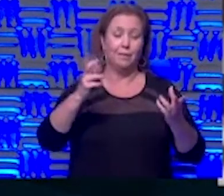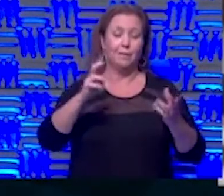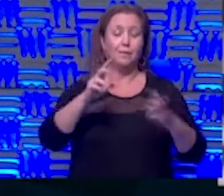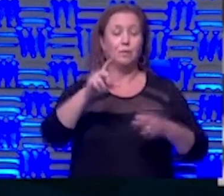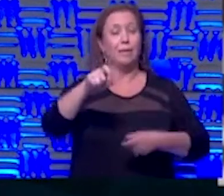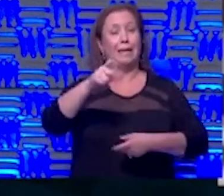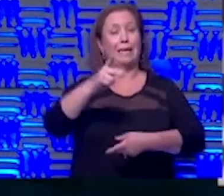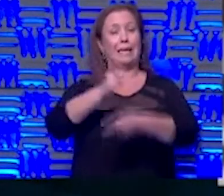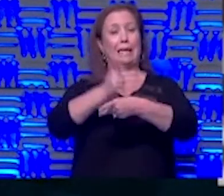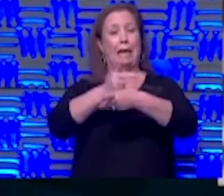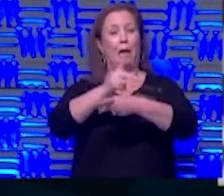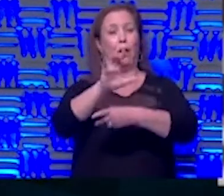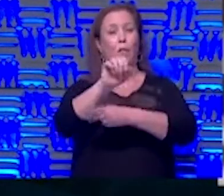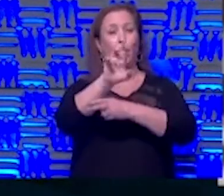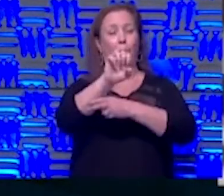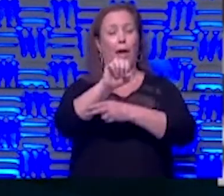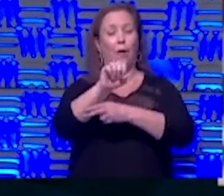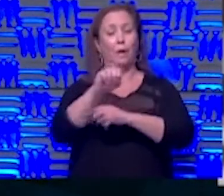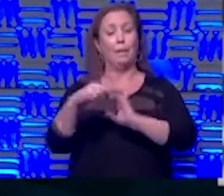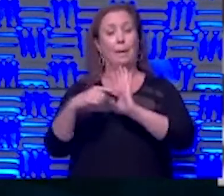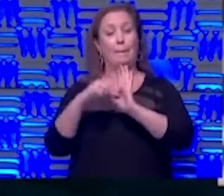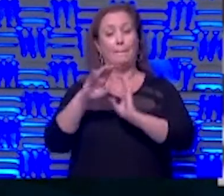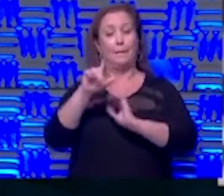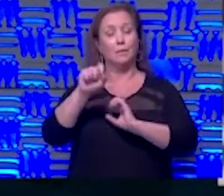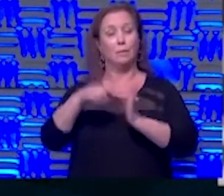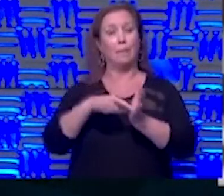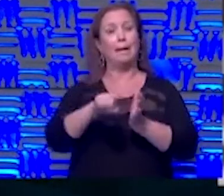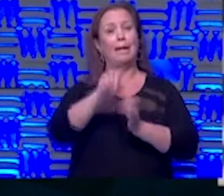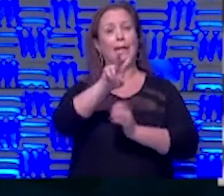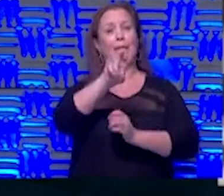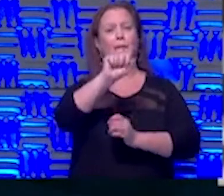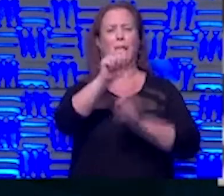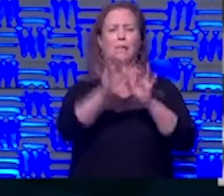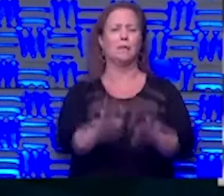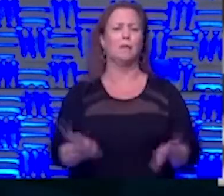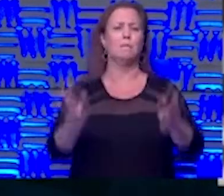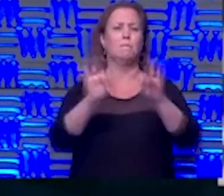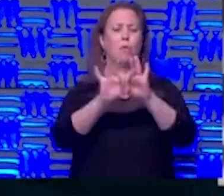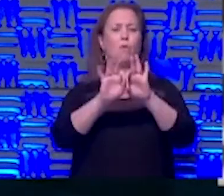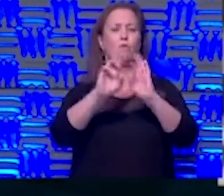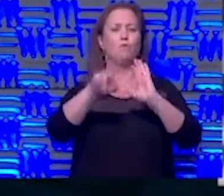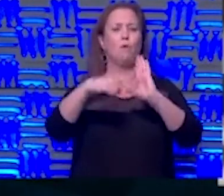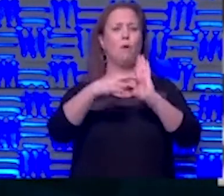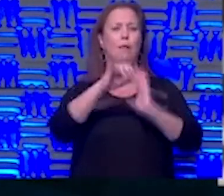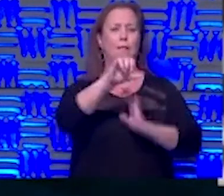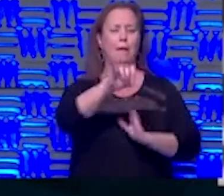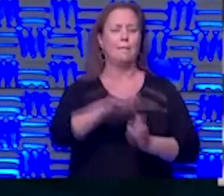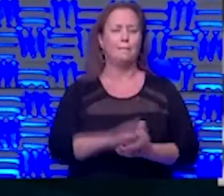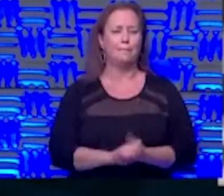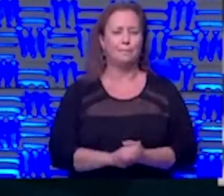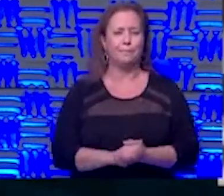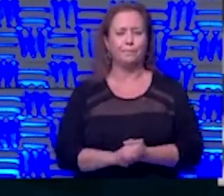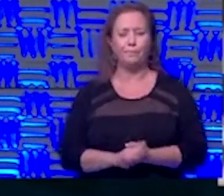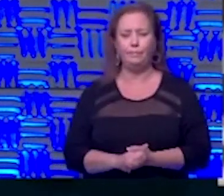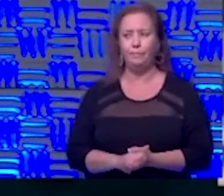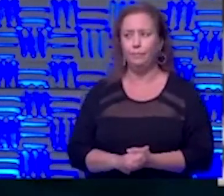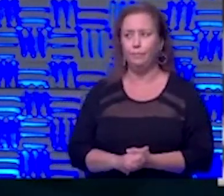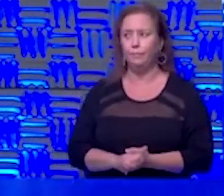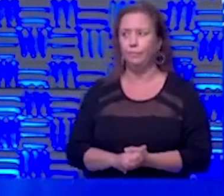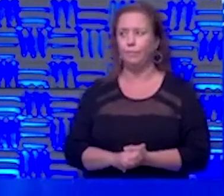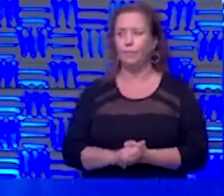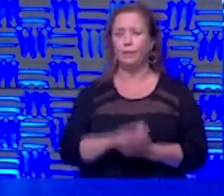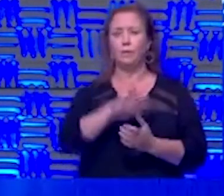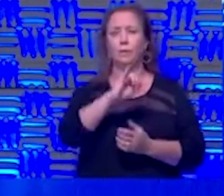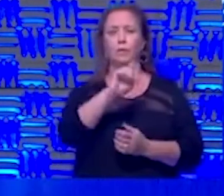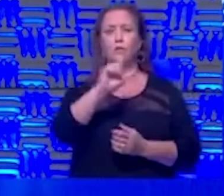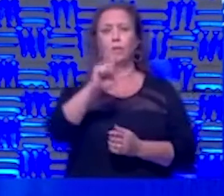care and their bills being paid. And the VA plays an important component in helping us accomplish that. Indeed. All right,